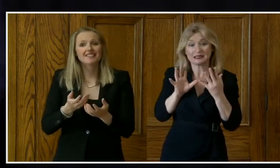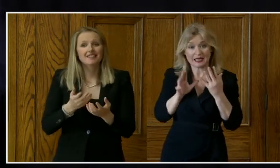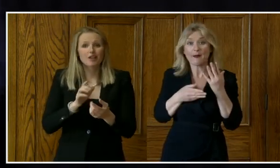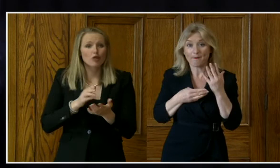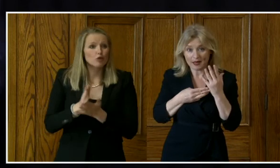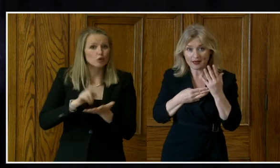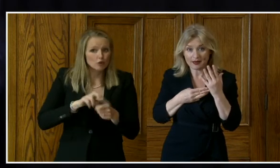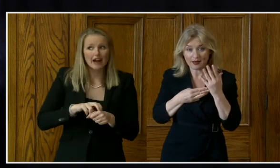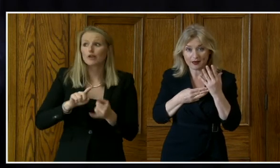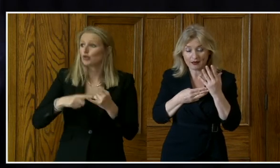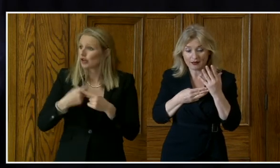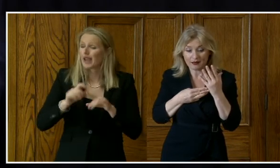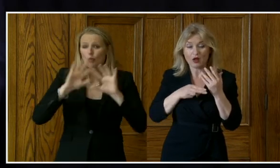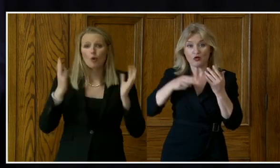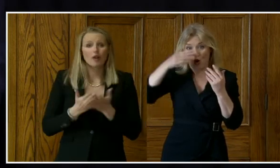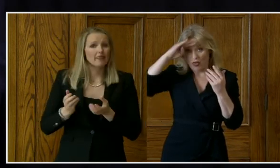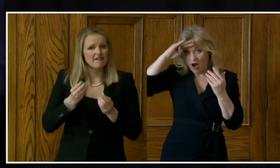Northern Ireland, the UK, and the world,